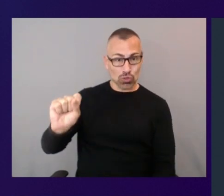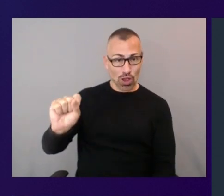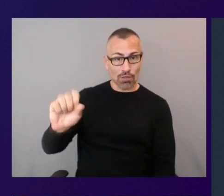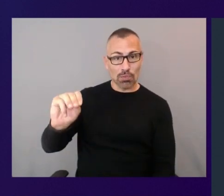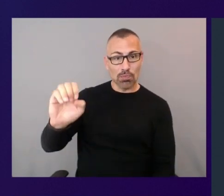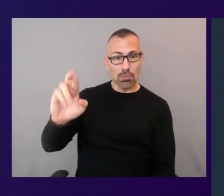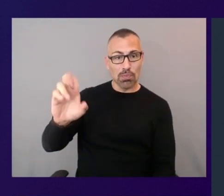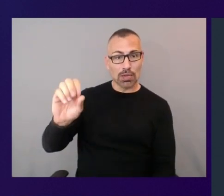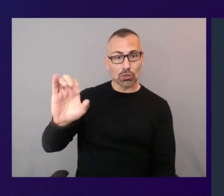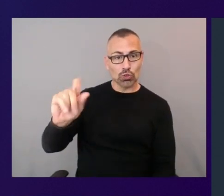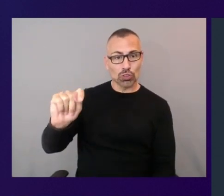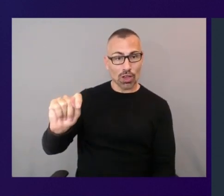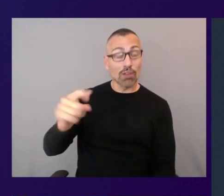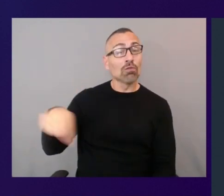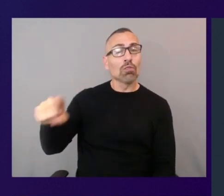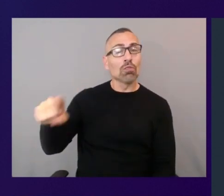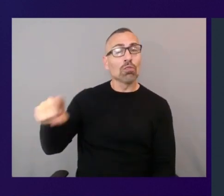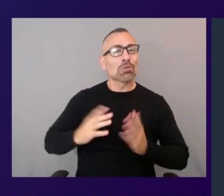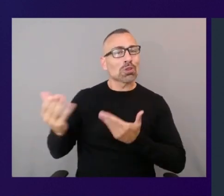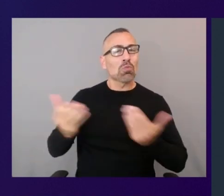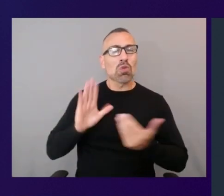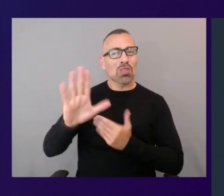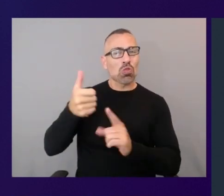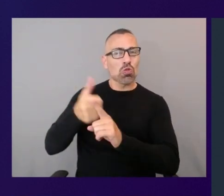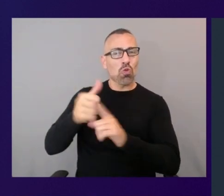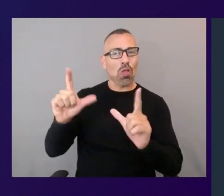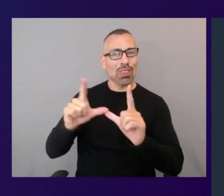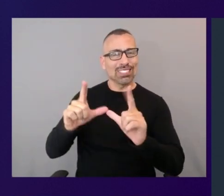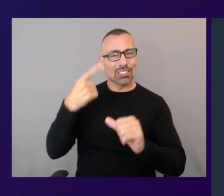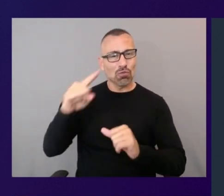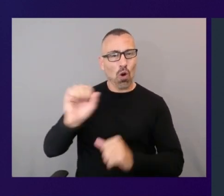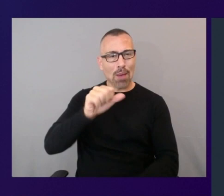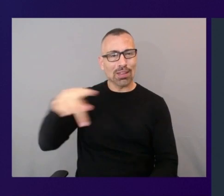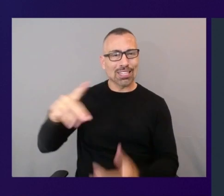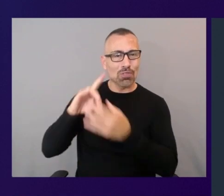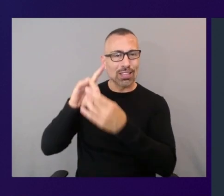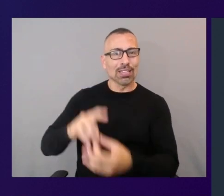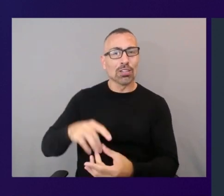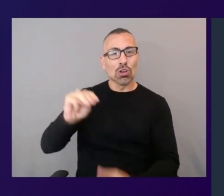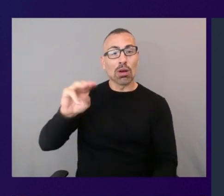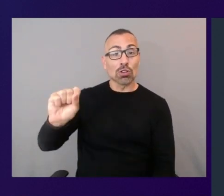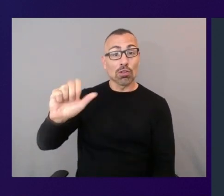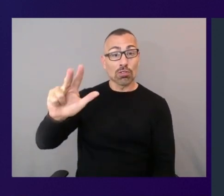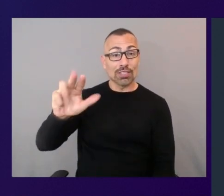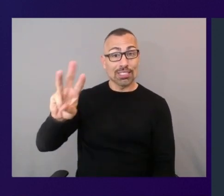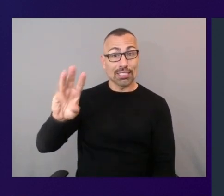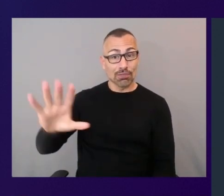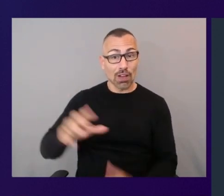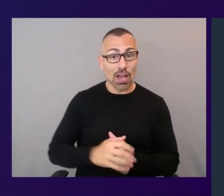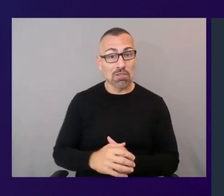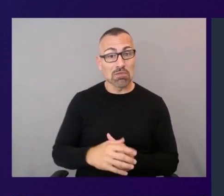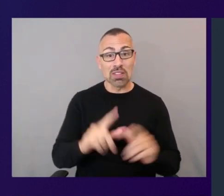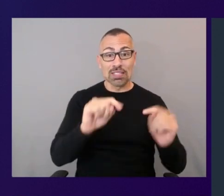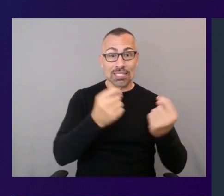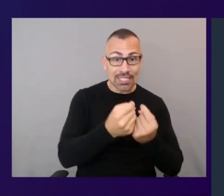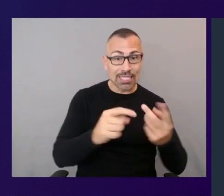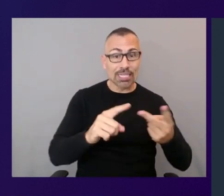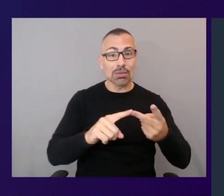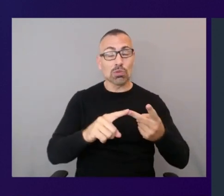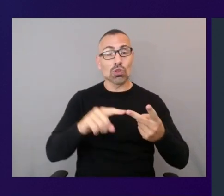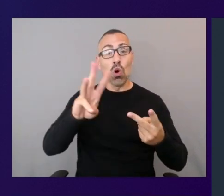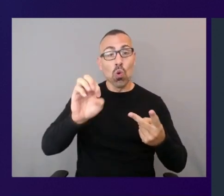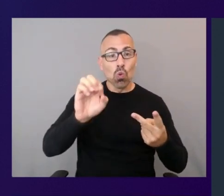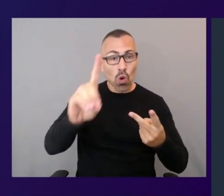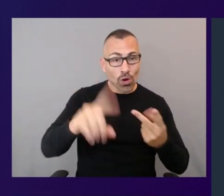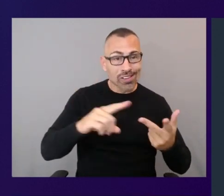365 applications. Very popular apps like Teams, Word, Excel. These are things that customers have been using for